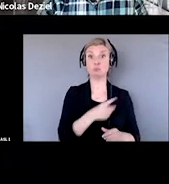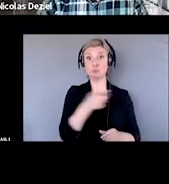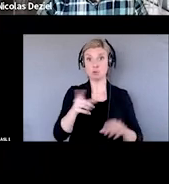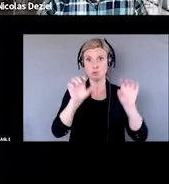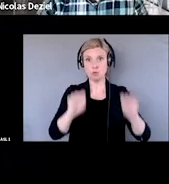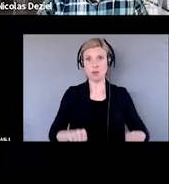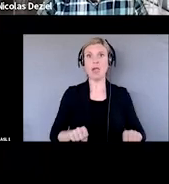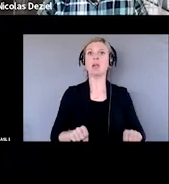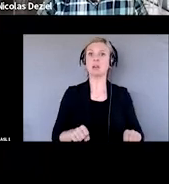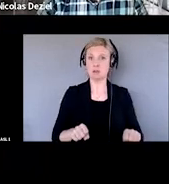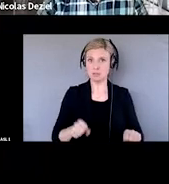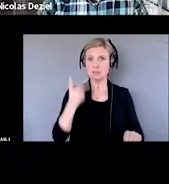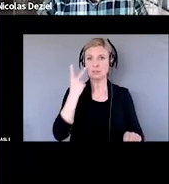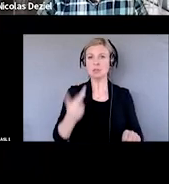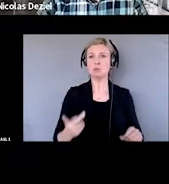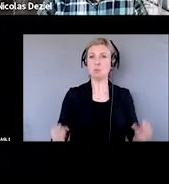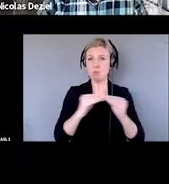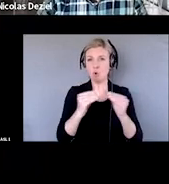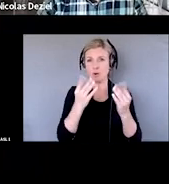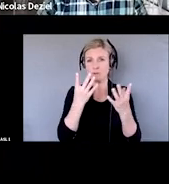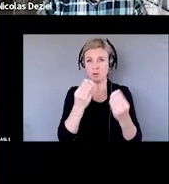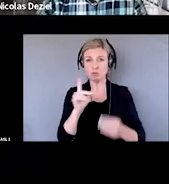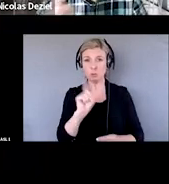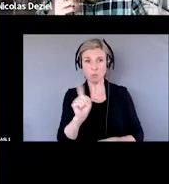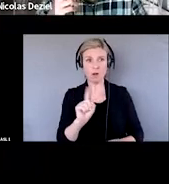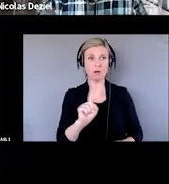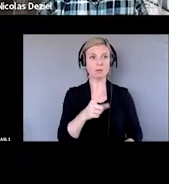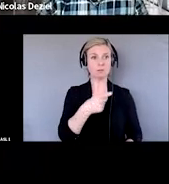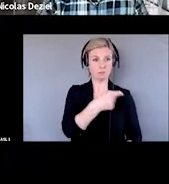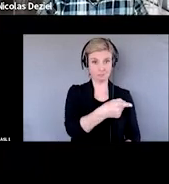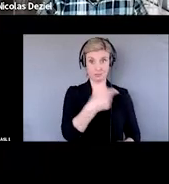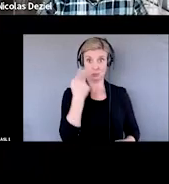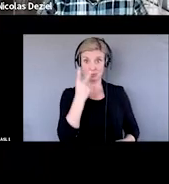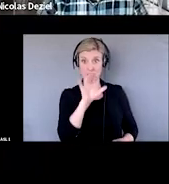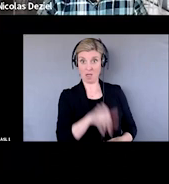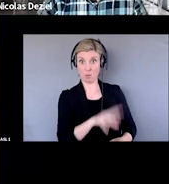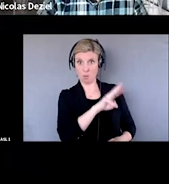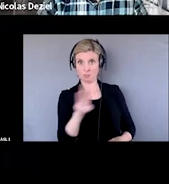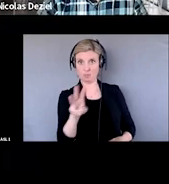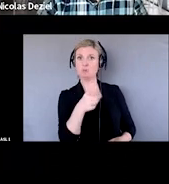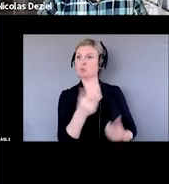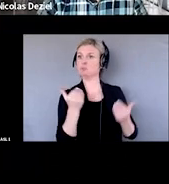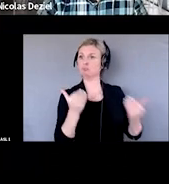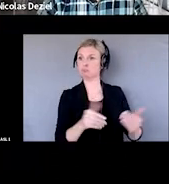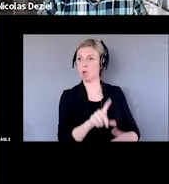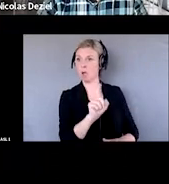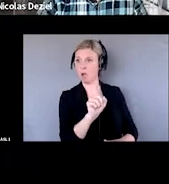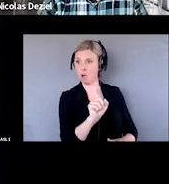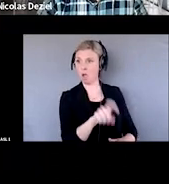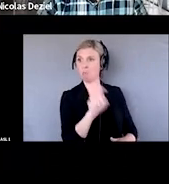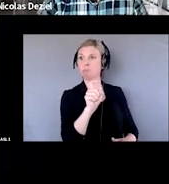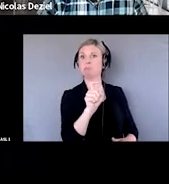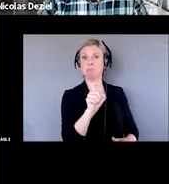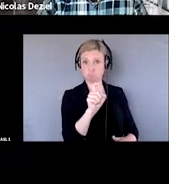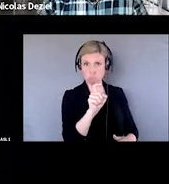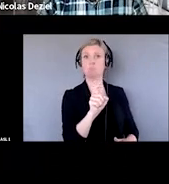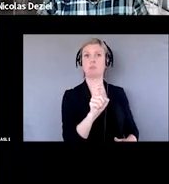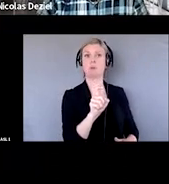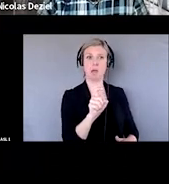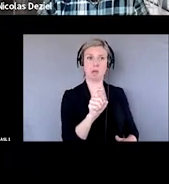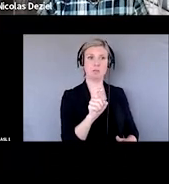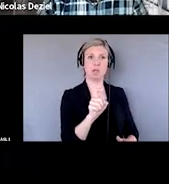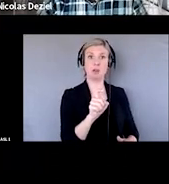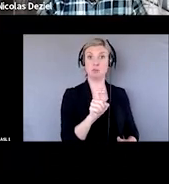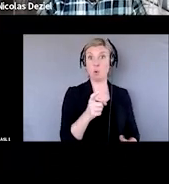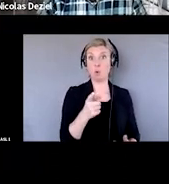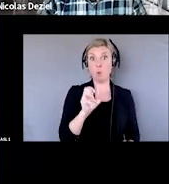website. On screen, you do see the URL, and it's going to take you right there, and you can schedule a meeting, or you can send, for example, me an